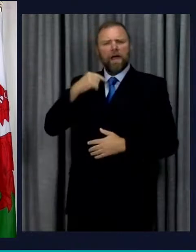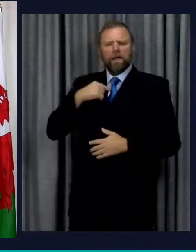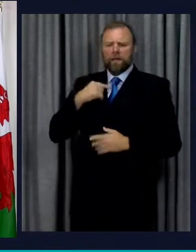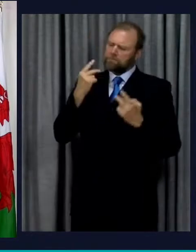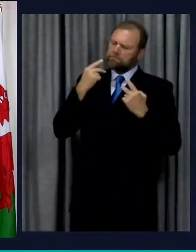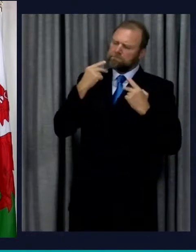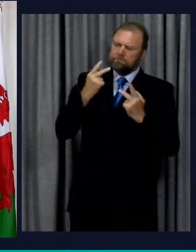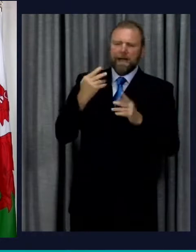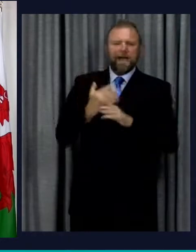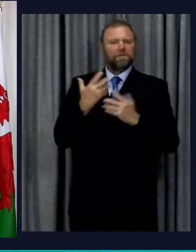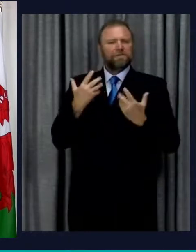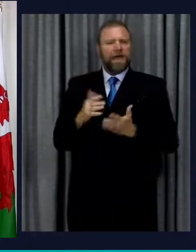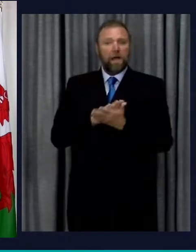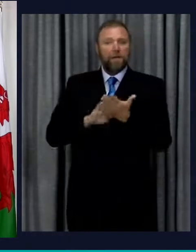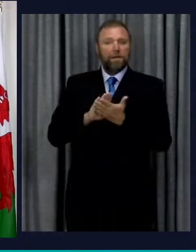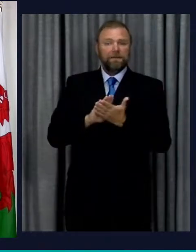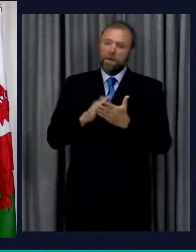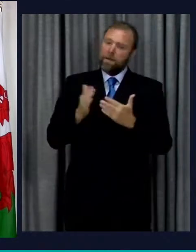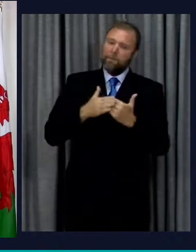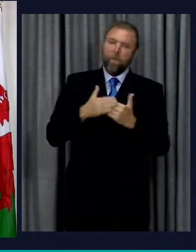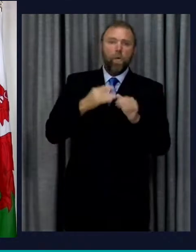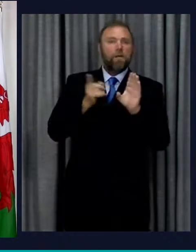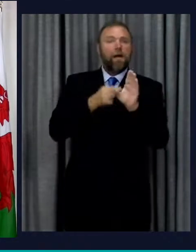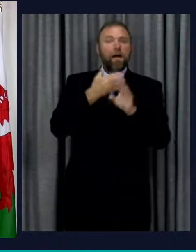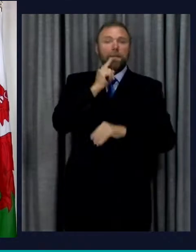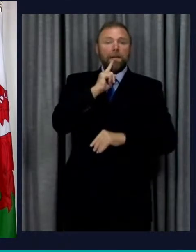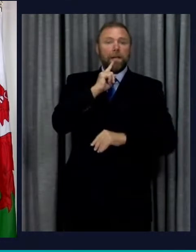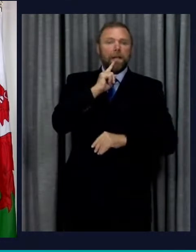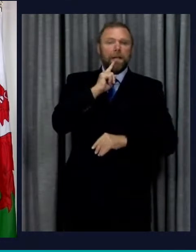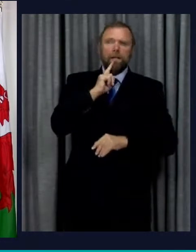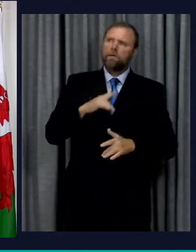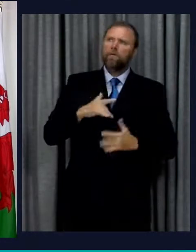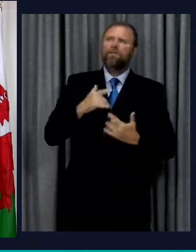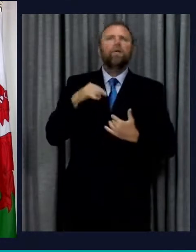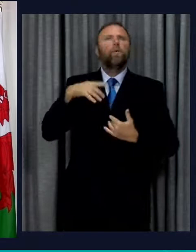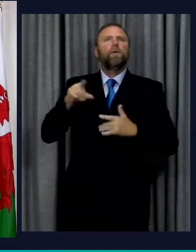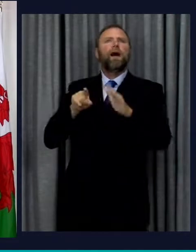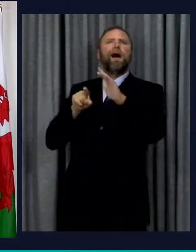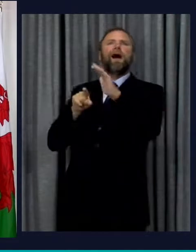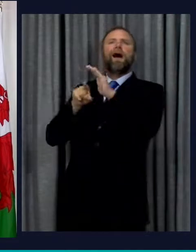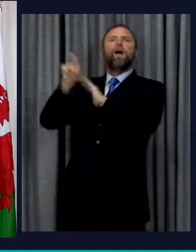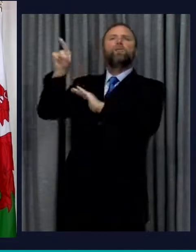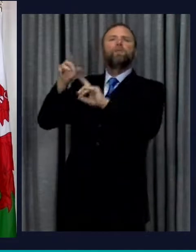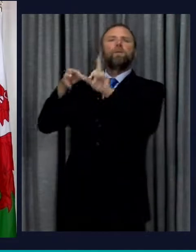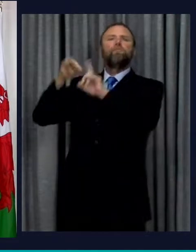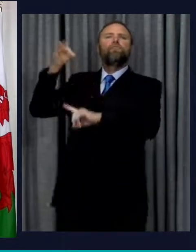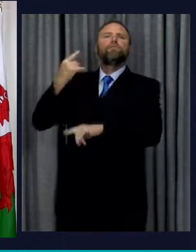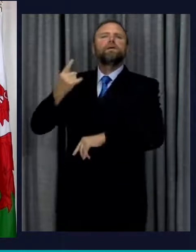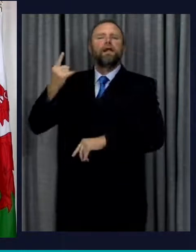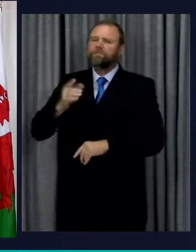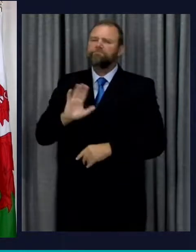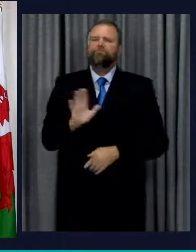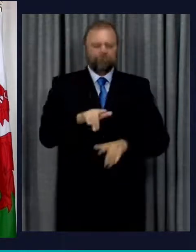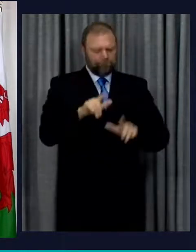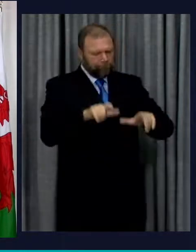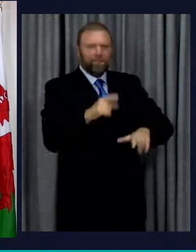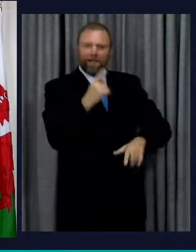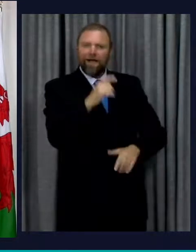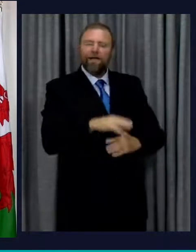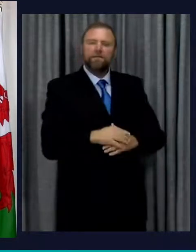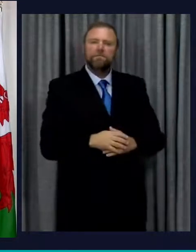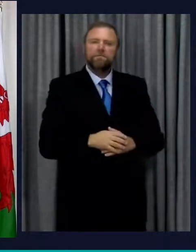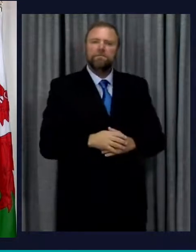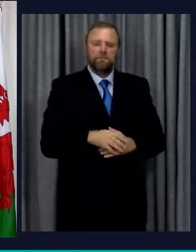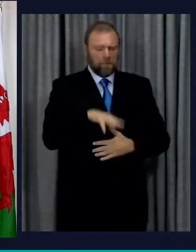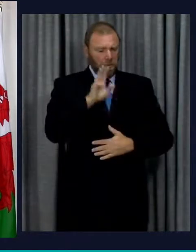where more young people feel that they don't need to get out to get on. A Wales where an inclusive,